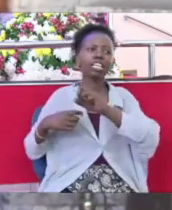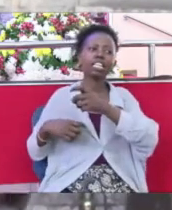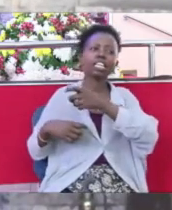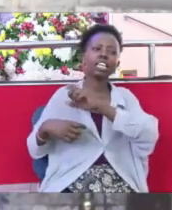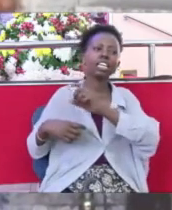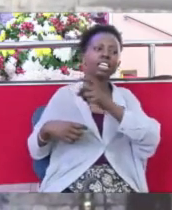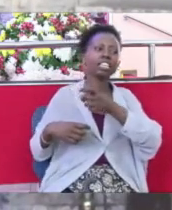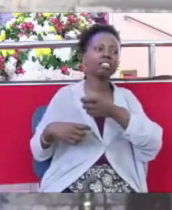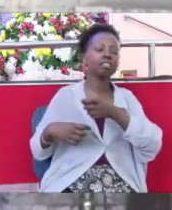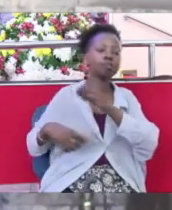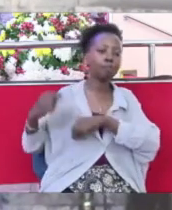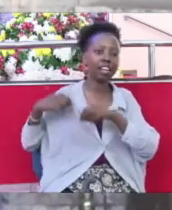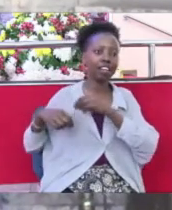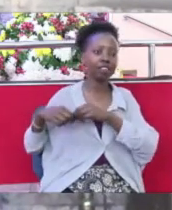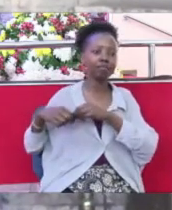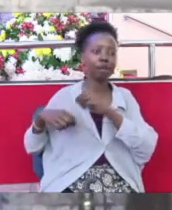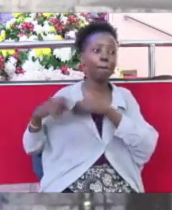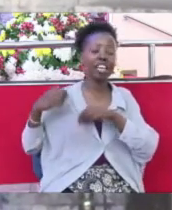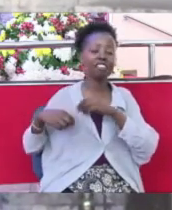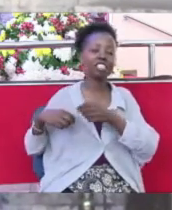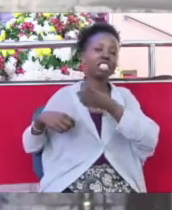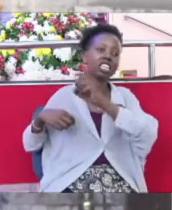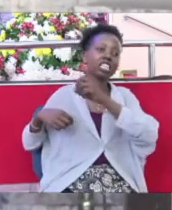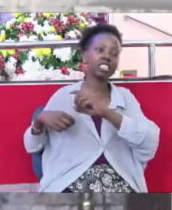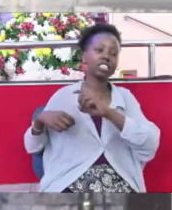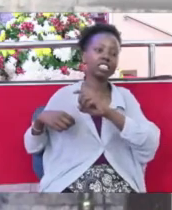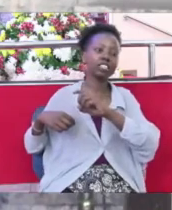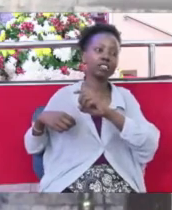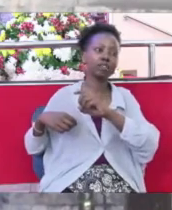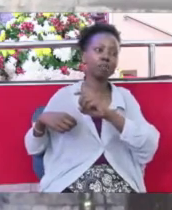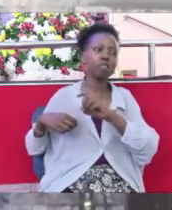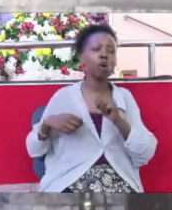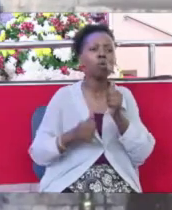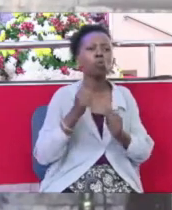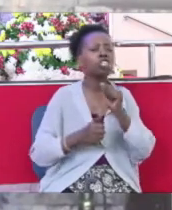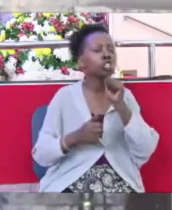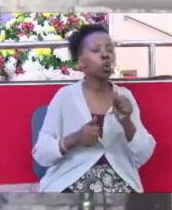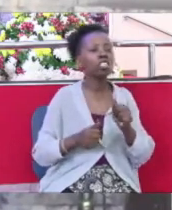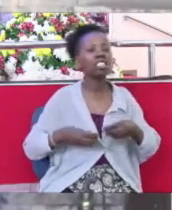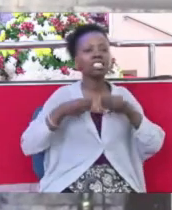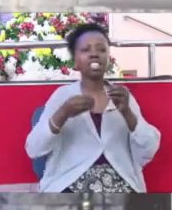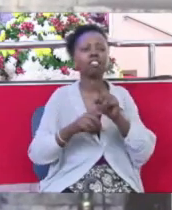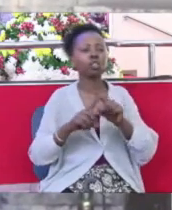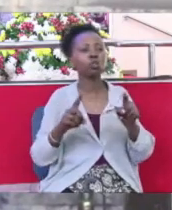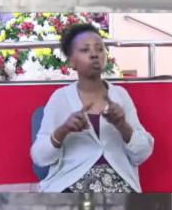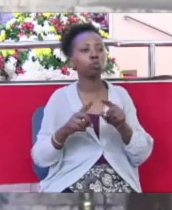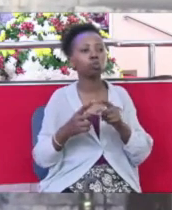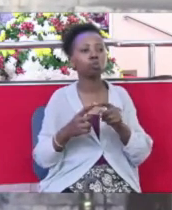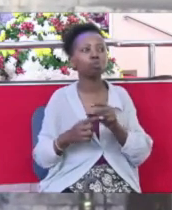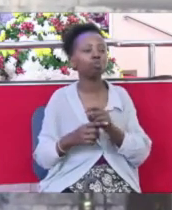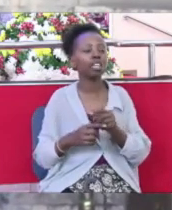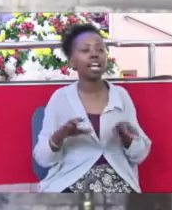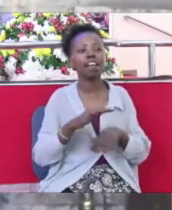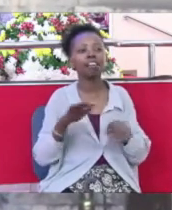Increment ambayo haijapangiwa. Ile ambayo haijapangiwa. That was not given to everybody one, but was given for to very specific people. Hiyo haikupewa kila